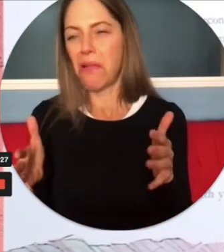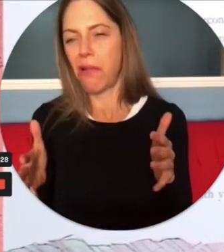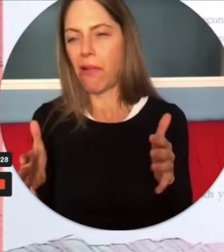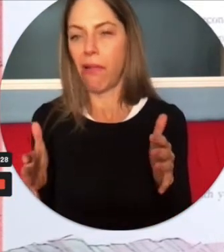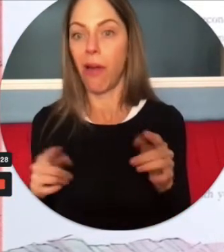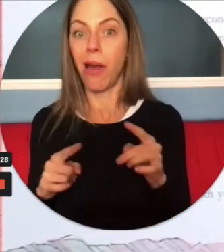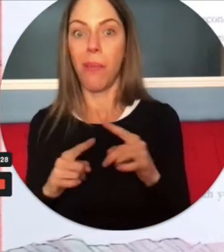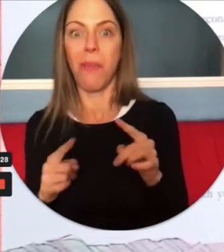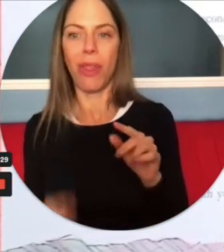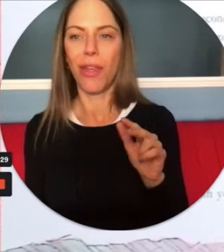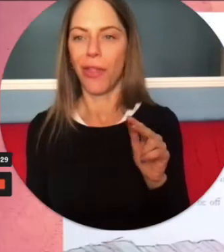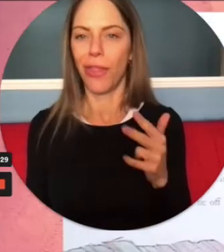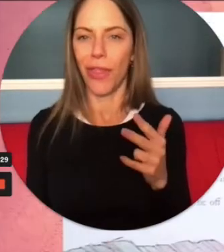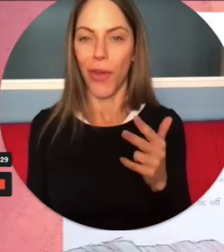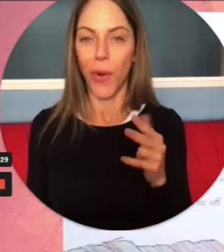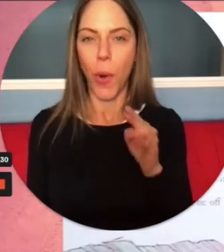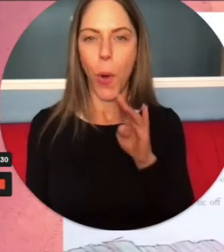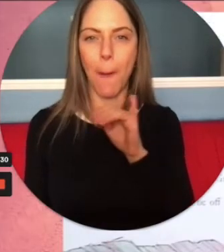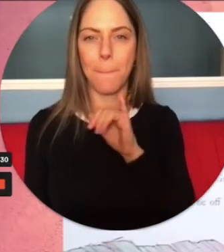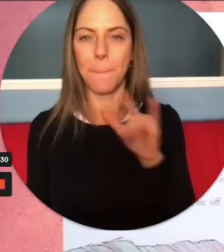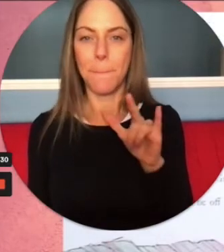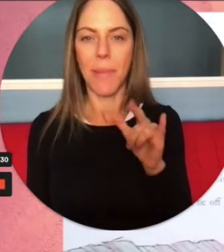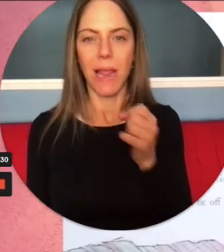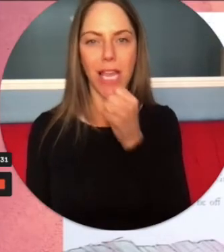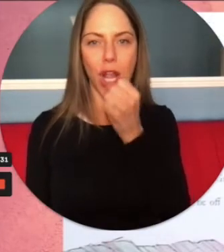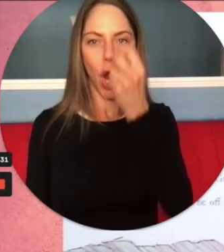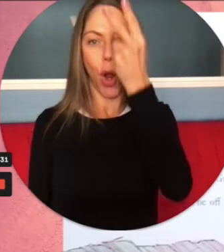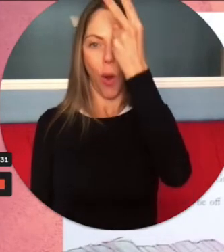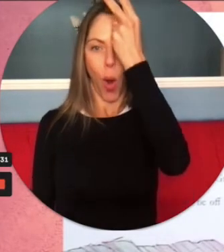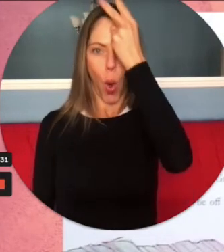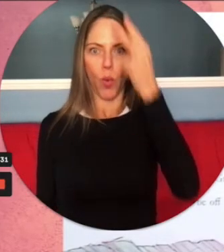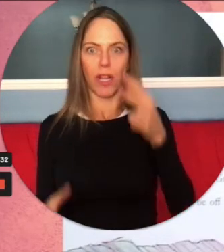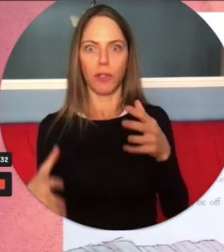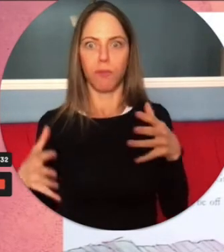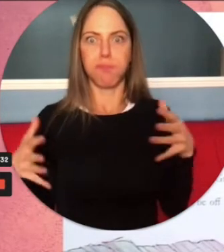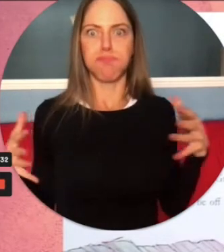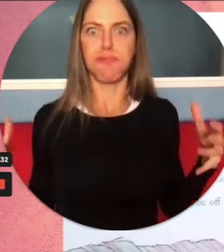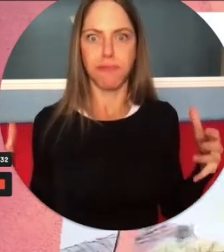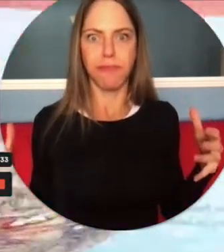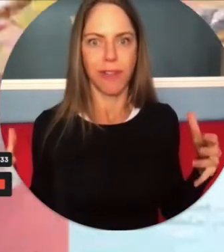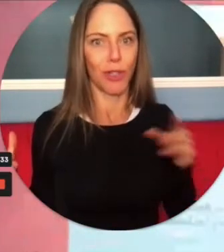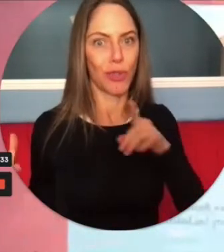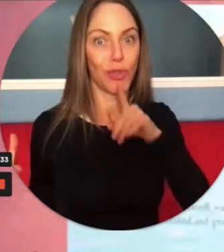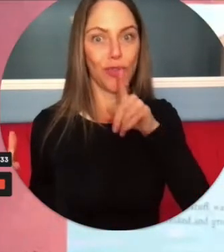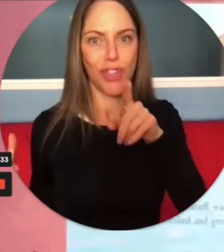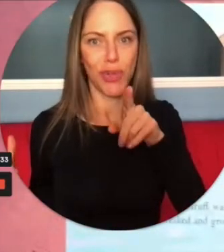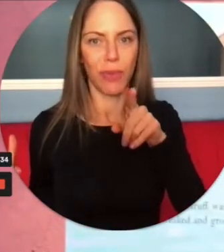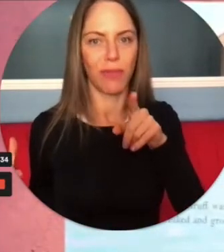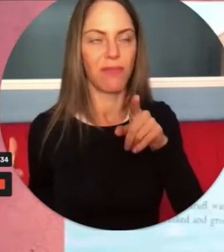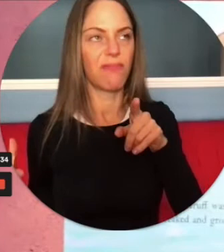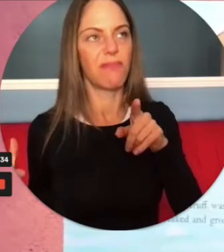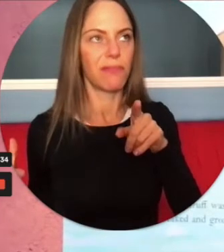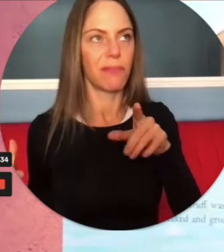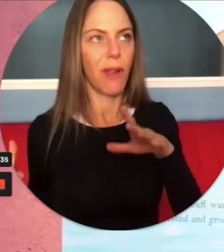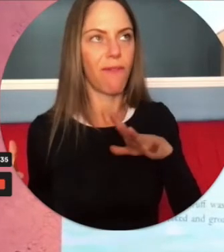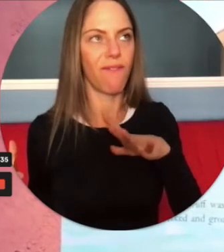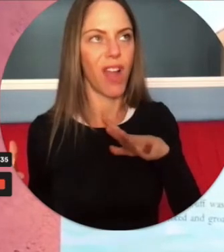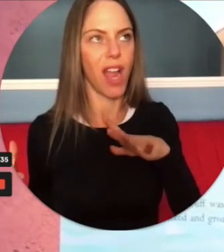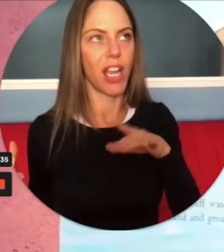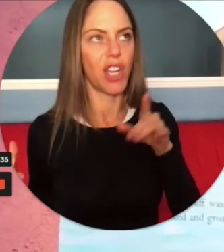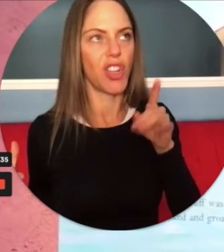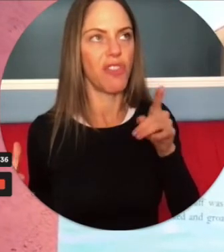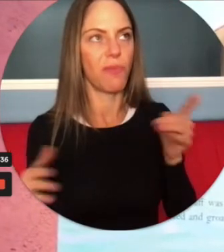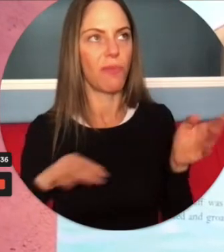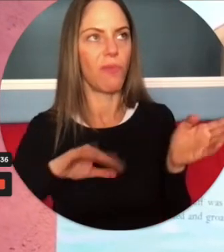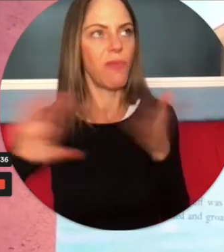very well be off with you said the troll then up came the third billy goat